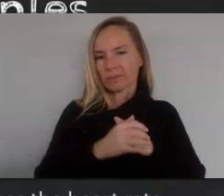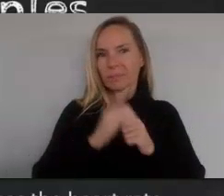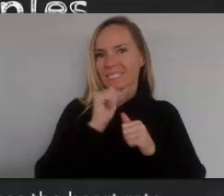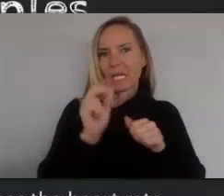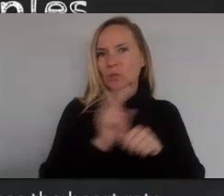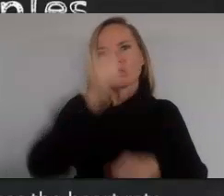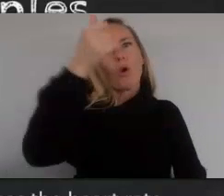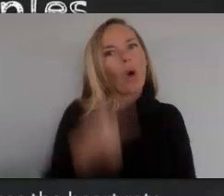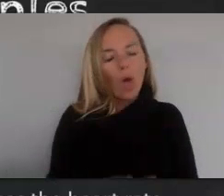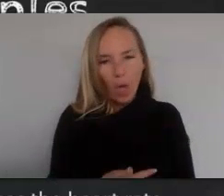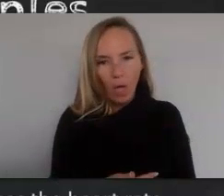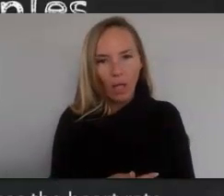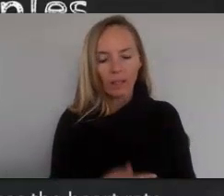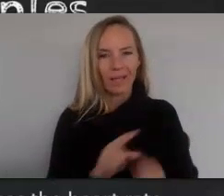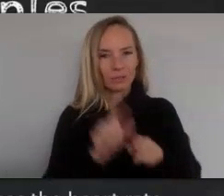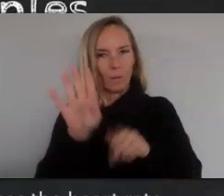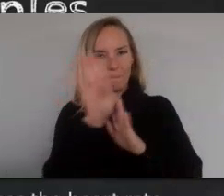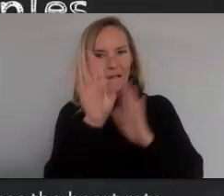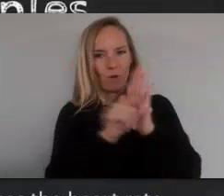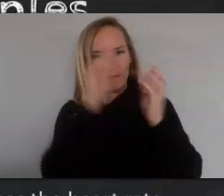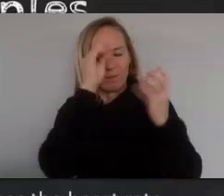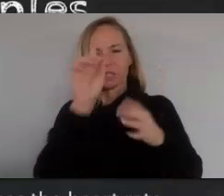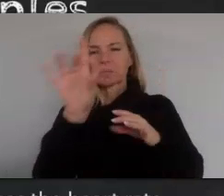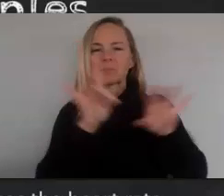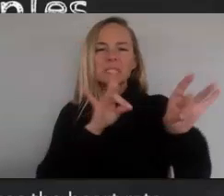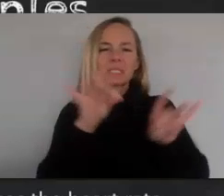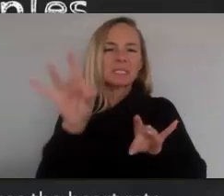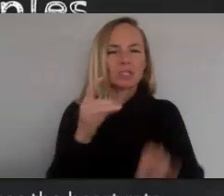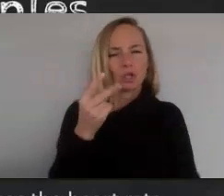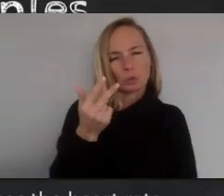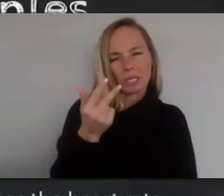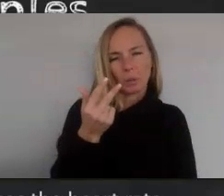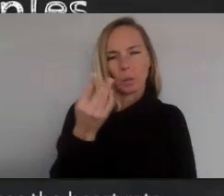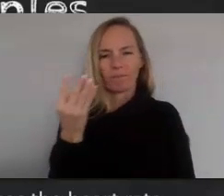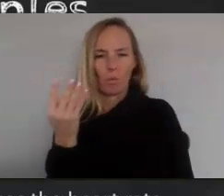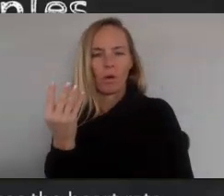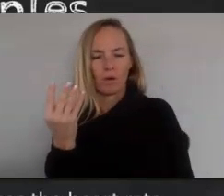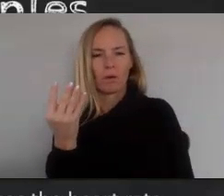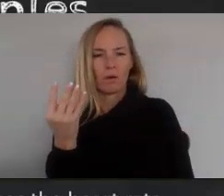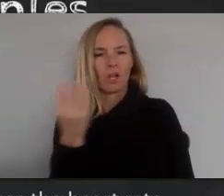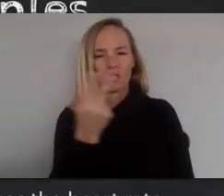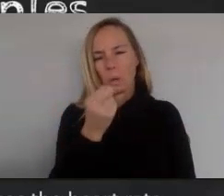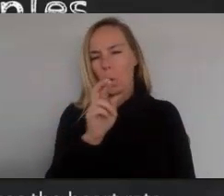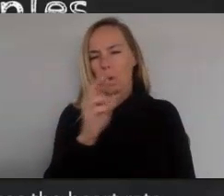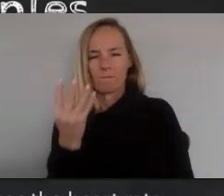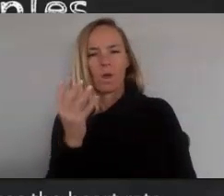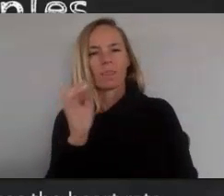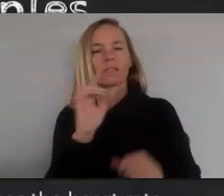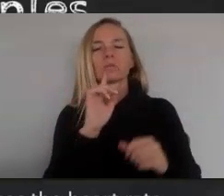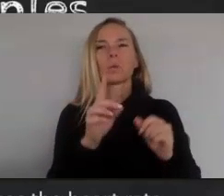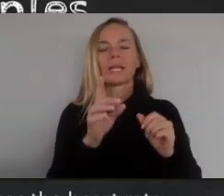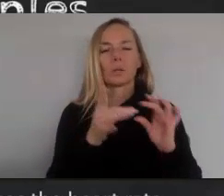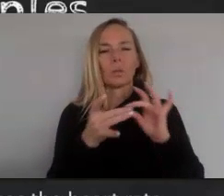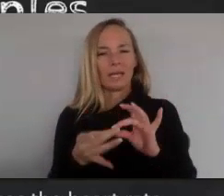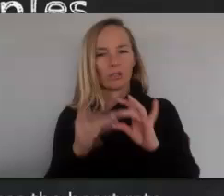these sentences as background information. You only need to pick about 3 or 4 sentences that are very closely related